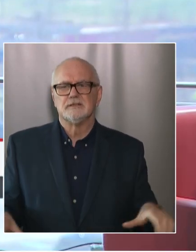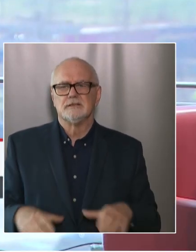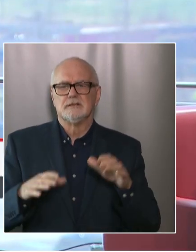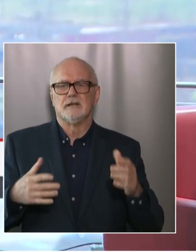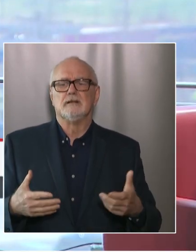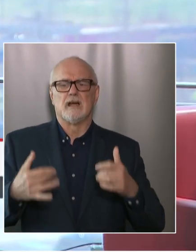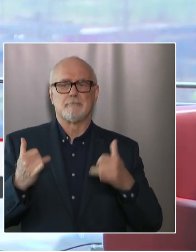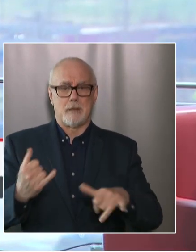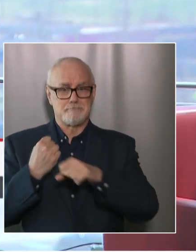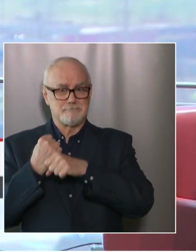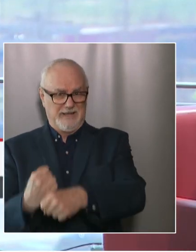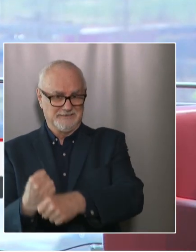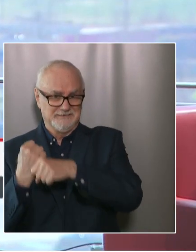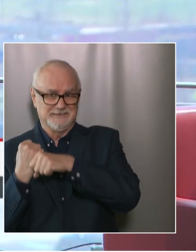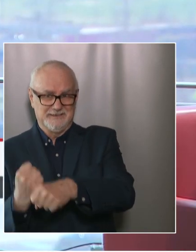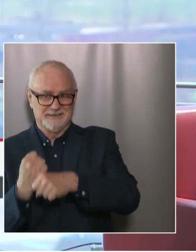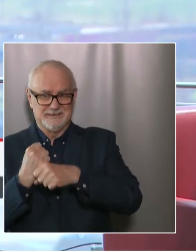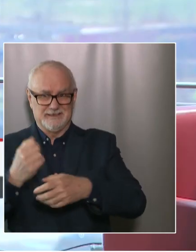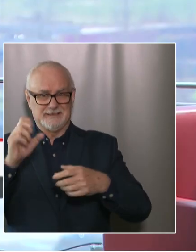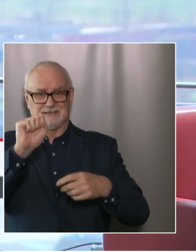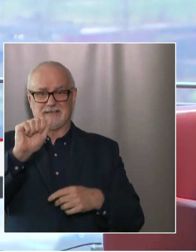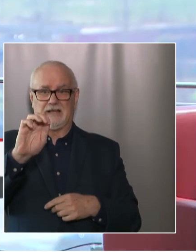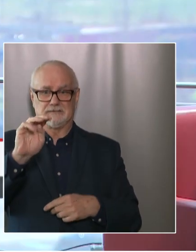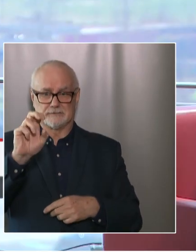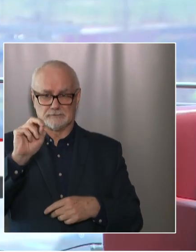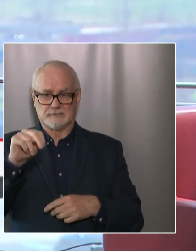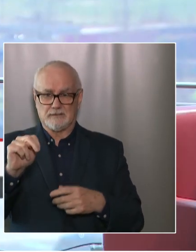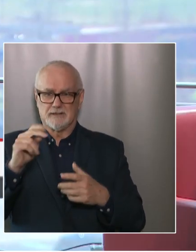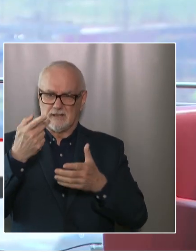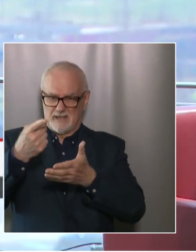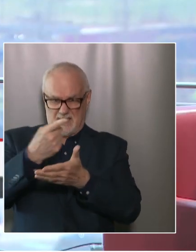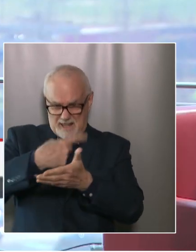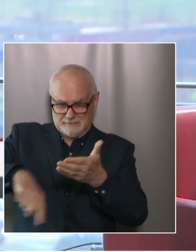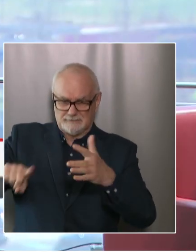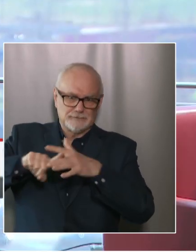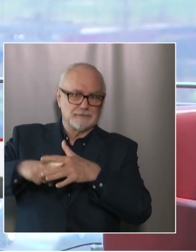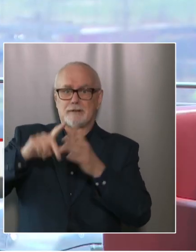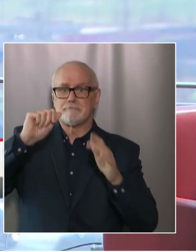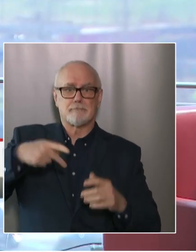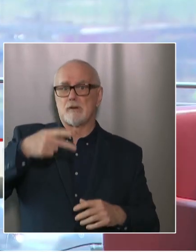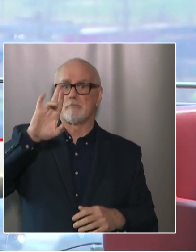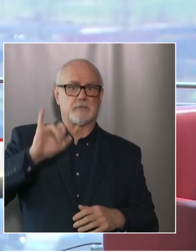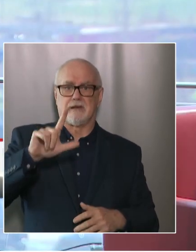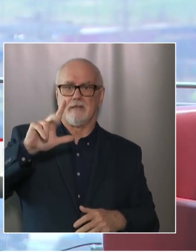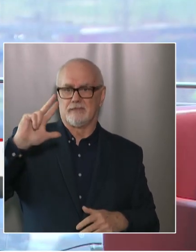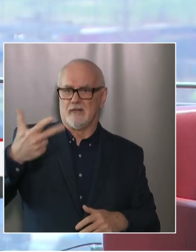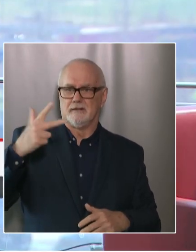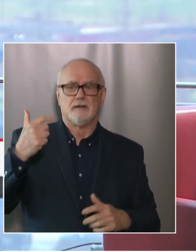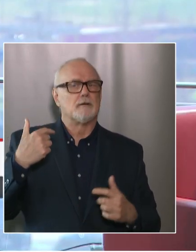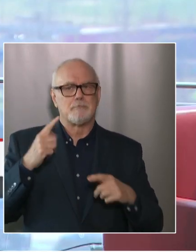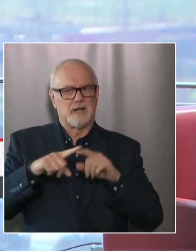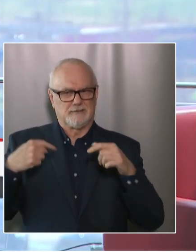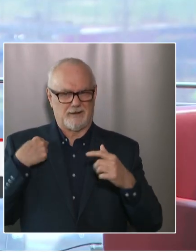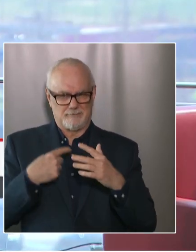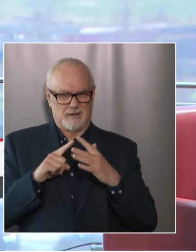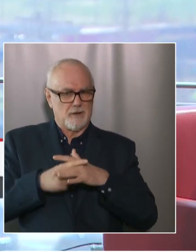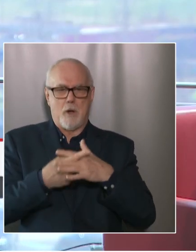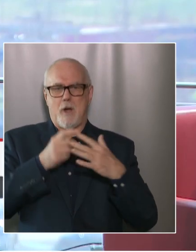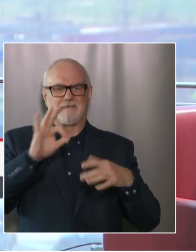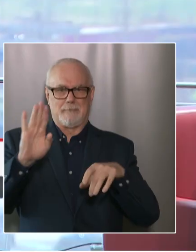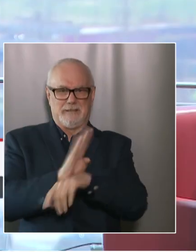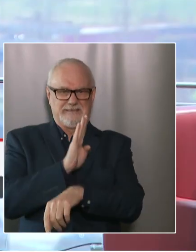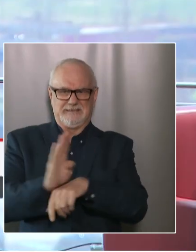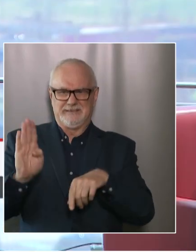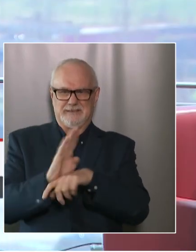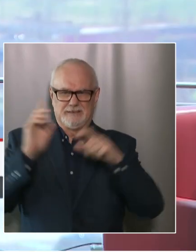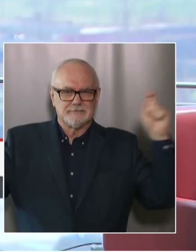the NCAA tournament. I am terrible at sports puns and references, so I'm going to leave that to others this